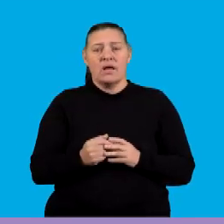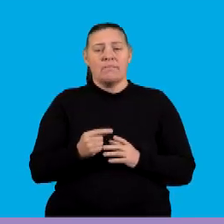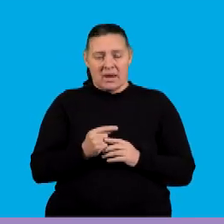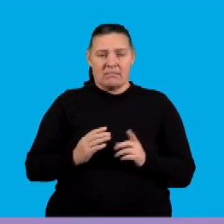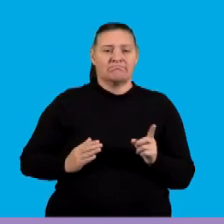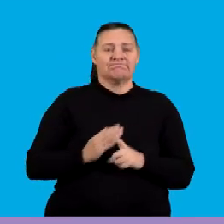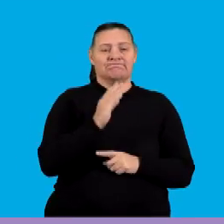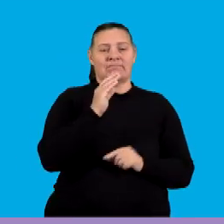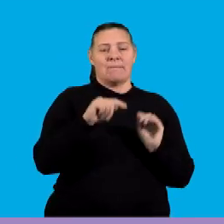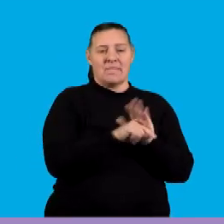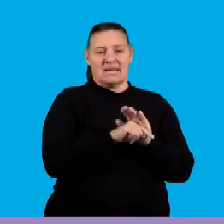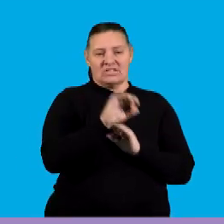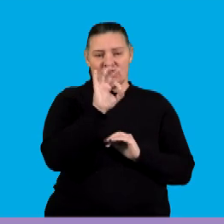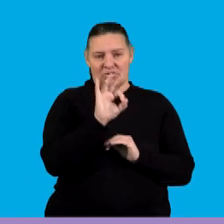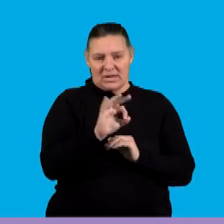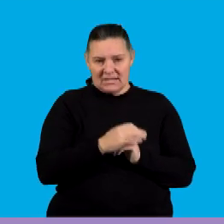is passing where